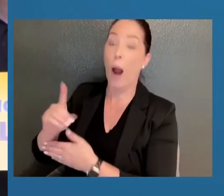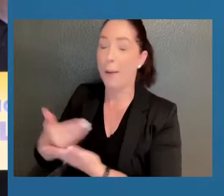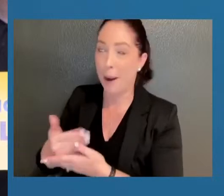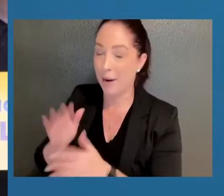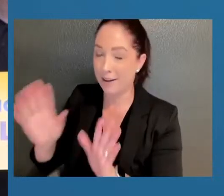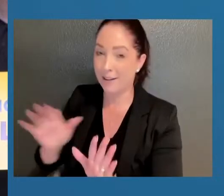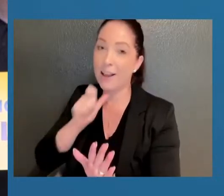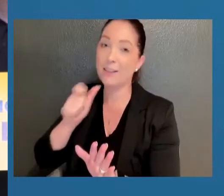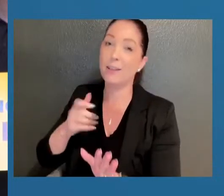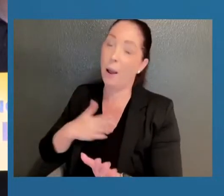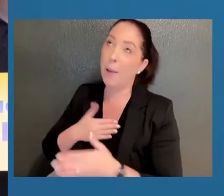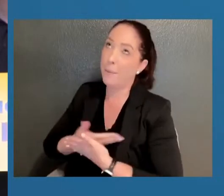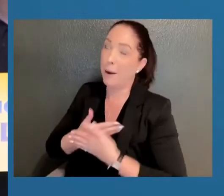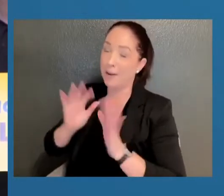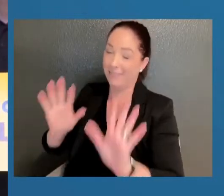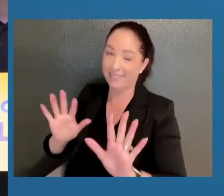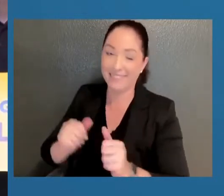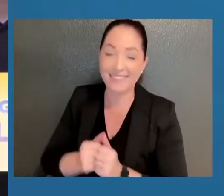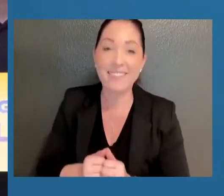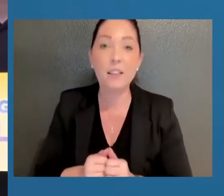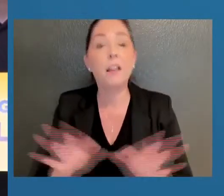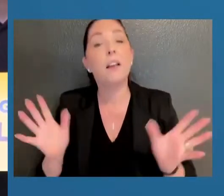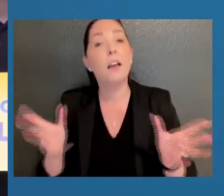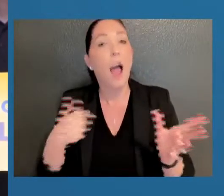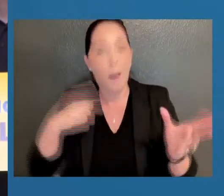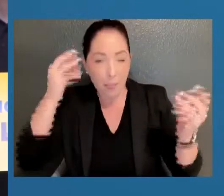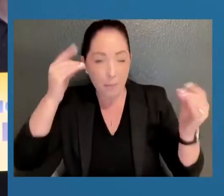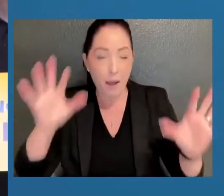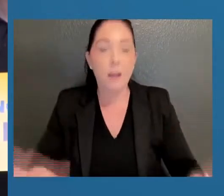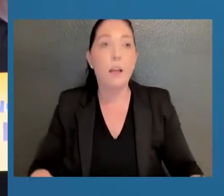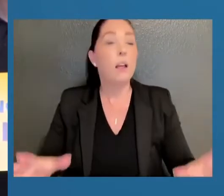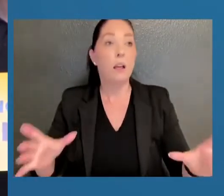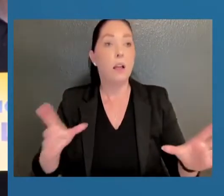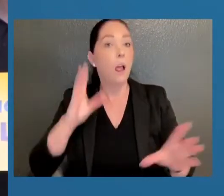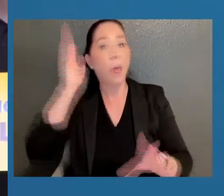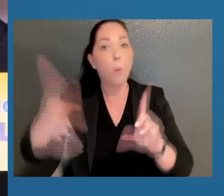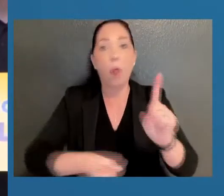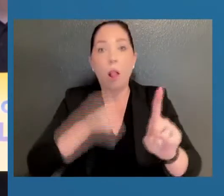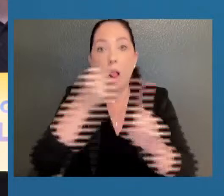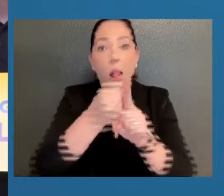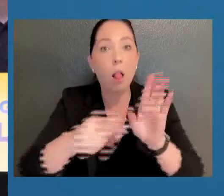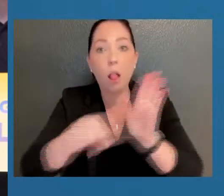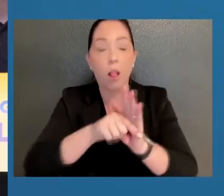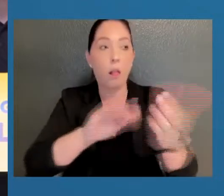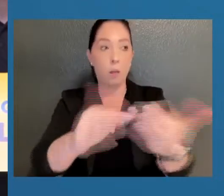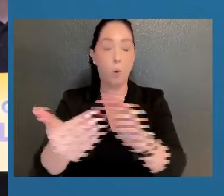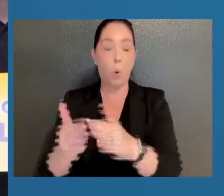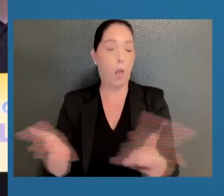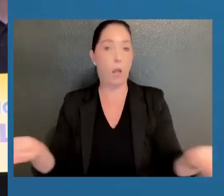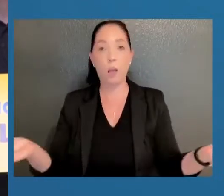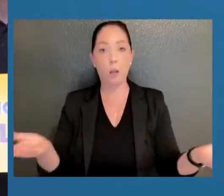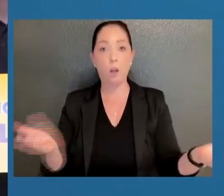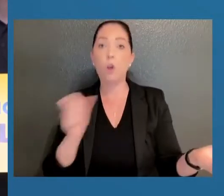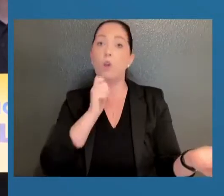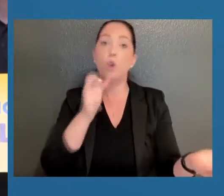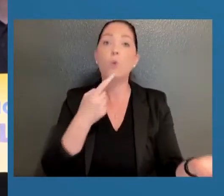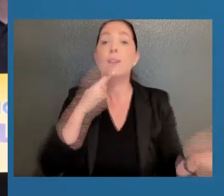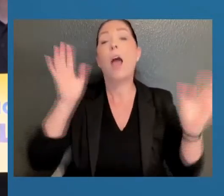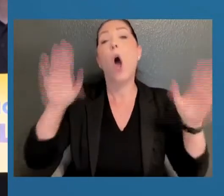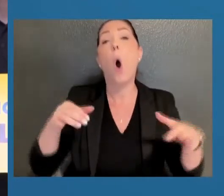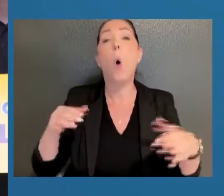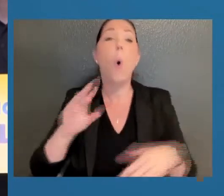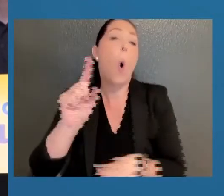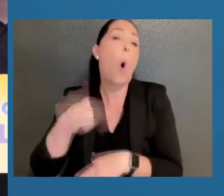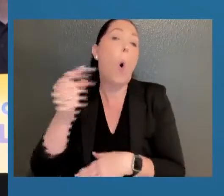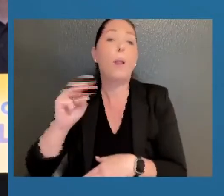She's my baby. You know, it's going to have an effect on the entire community. So don't just say it's just the Medicaid people are going to be